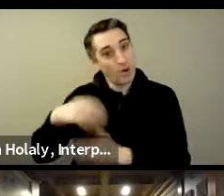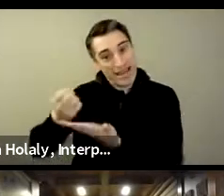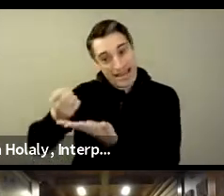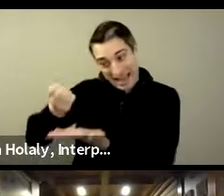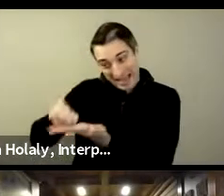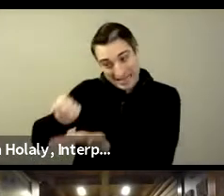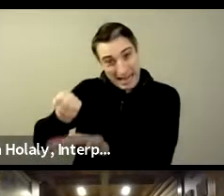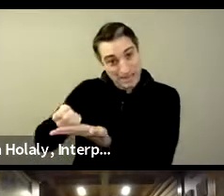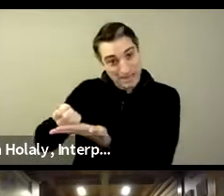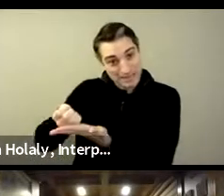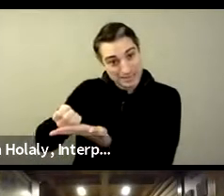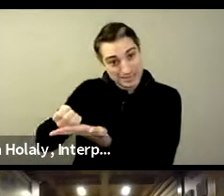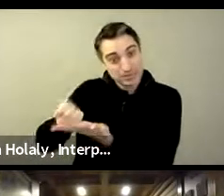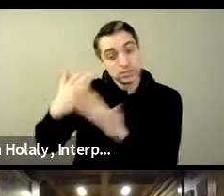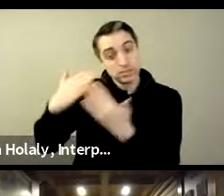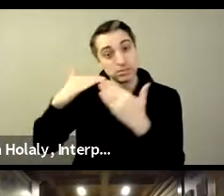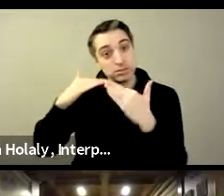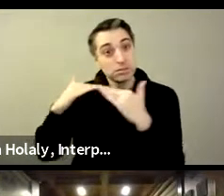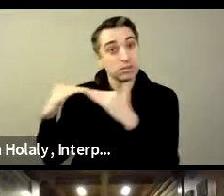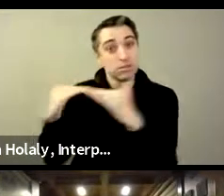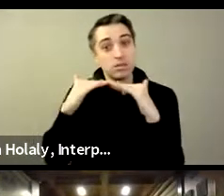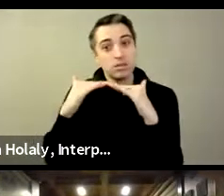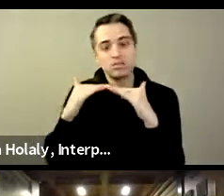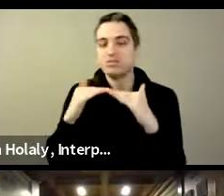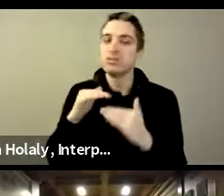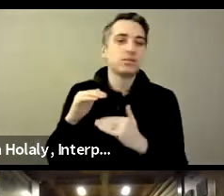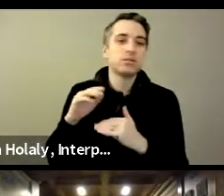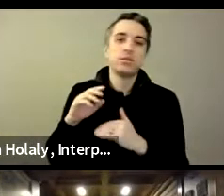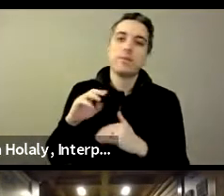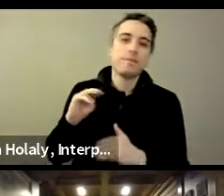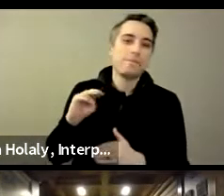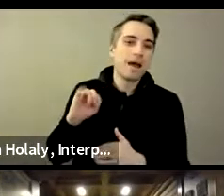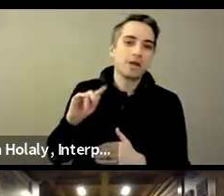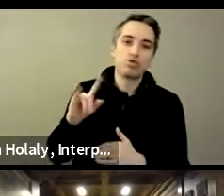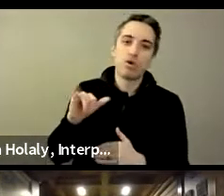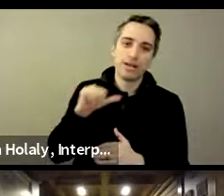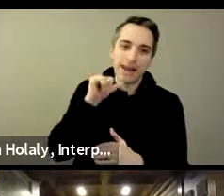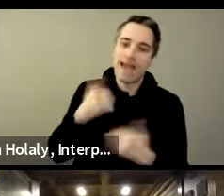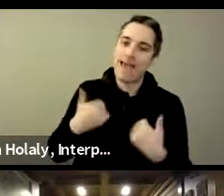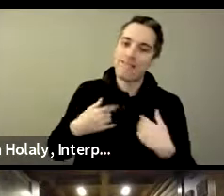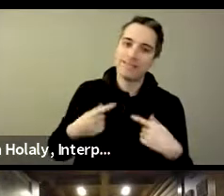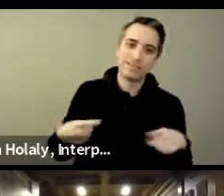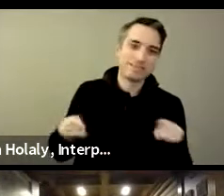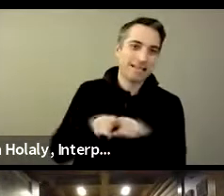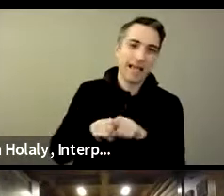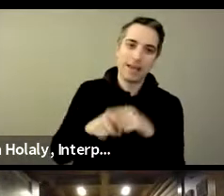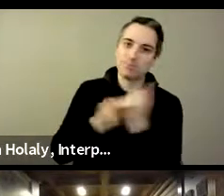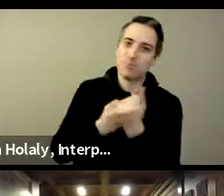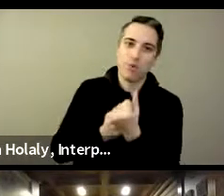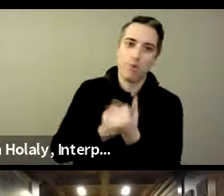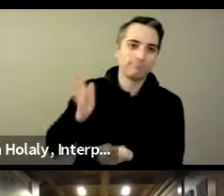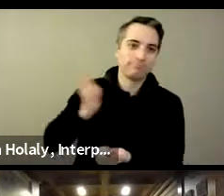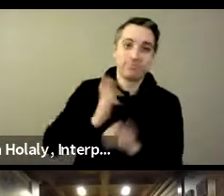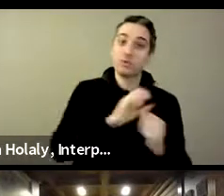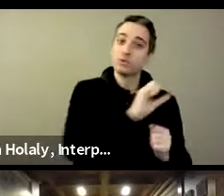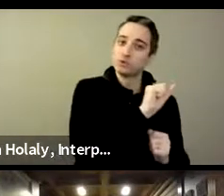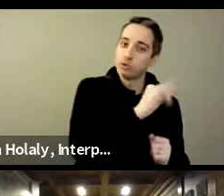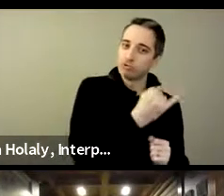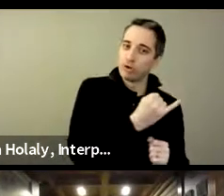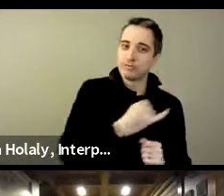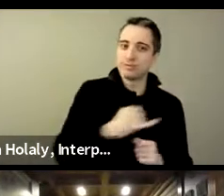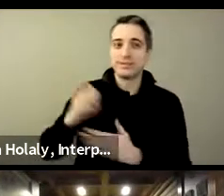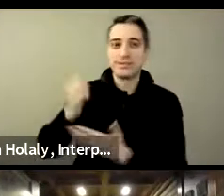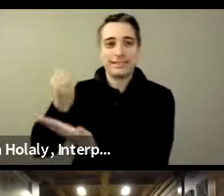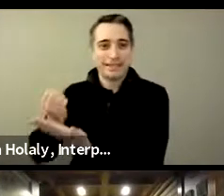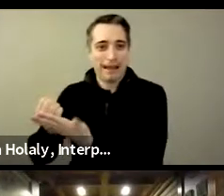economics, minorities don't get as much support from anybody on the outside when it comes to economics. So this is definitely